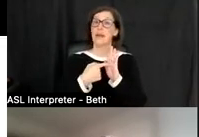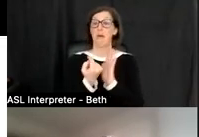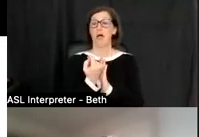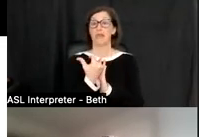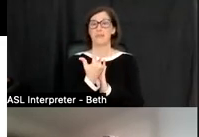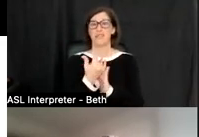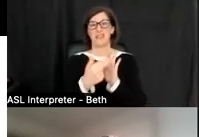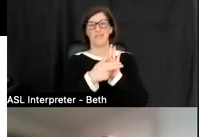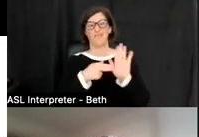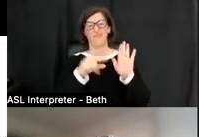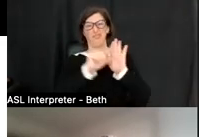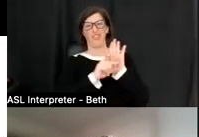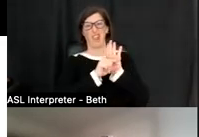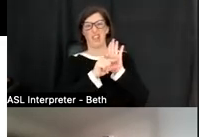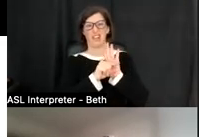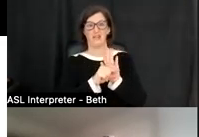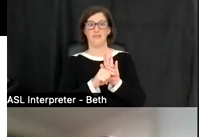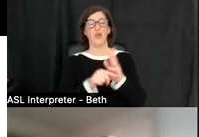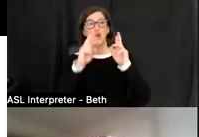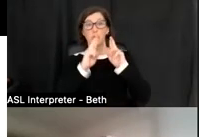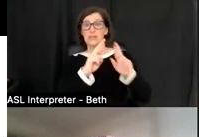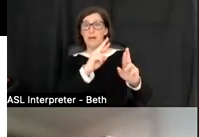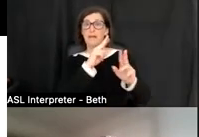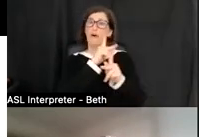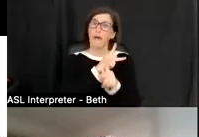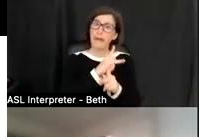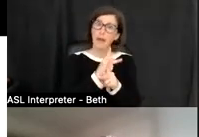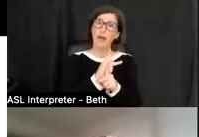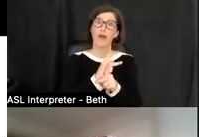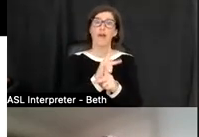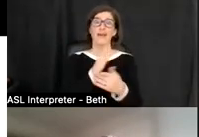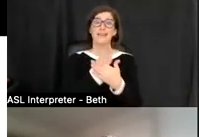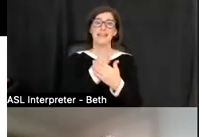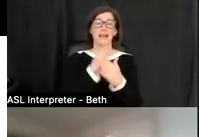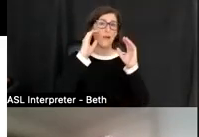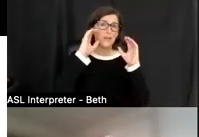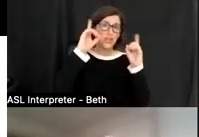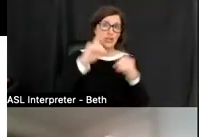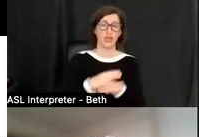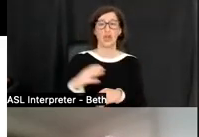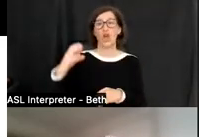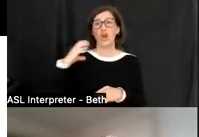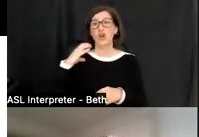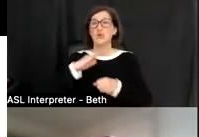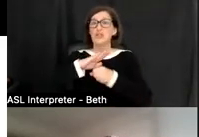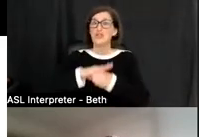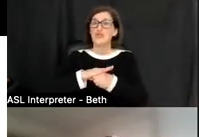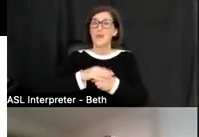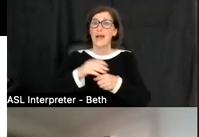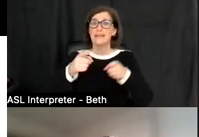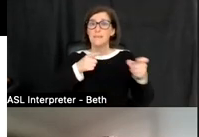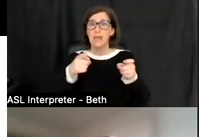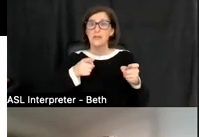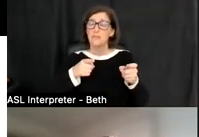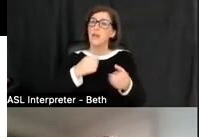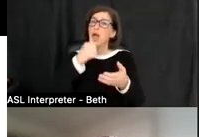stigmatization, providing respectful care, providing psychoeducation, coaching stress management, helping the